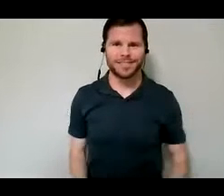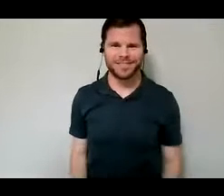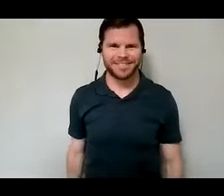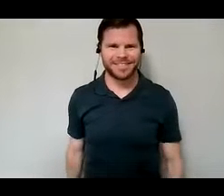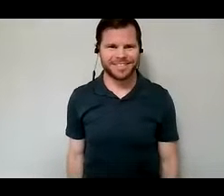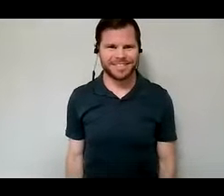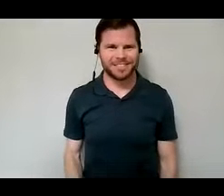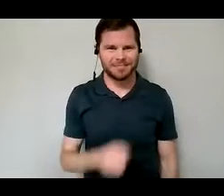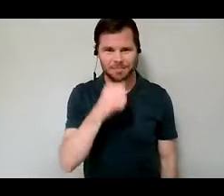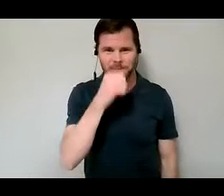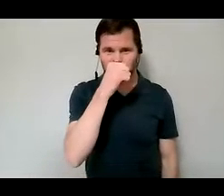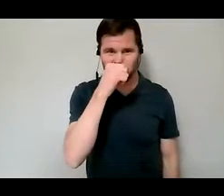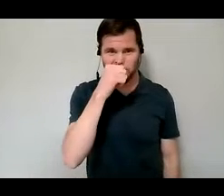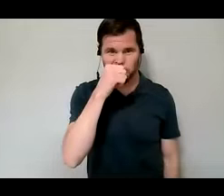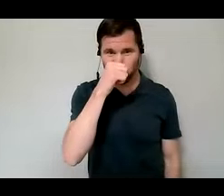All right, here we go.